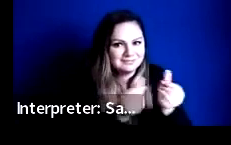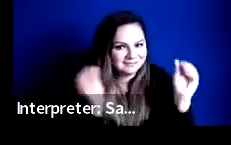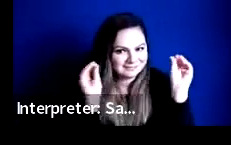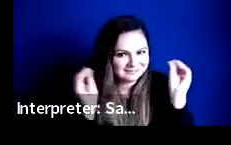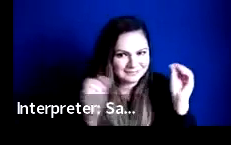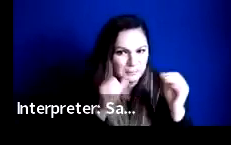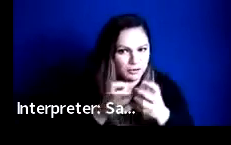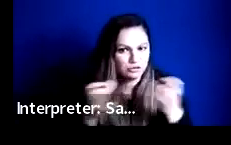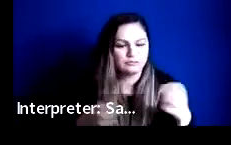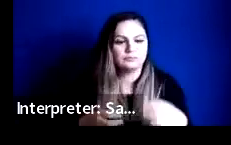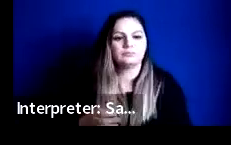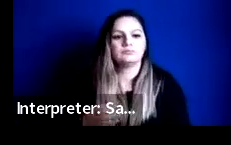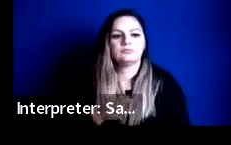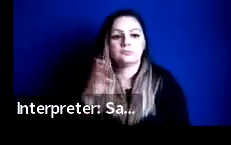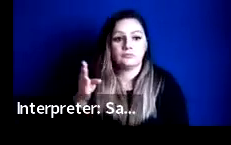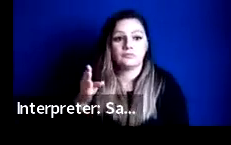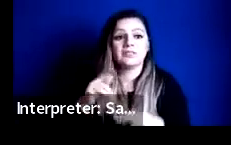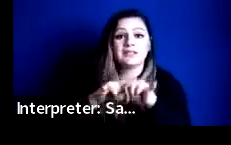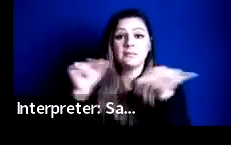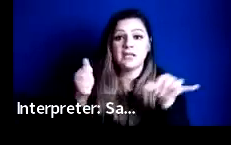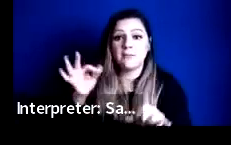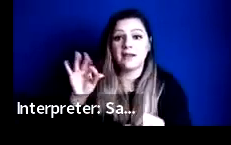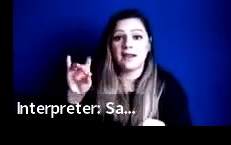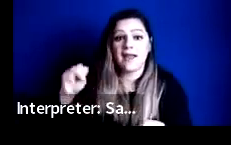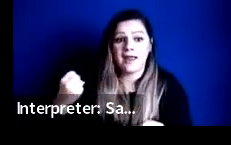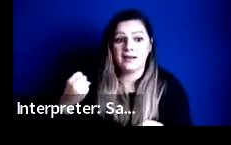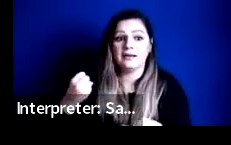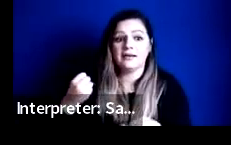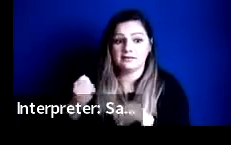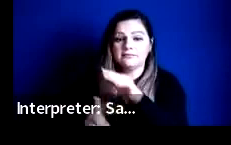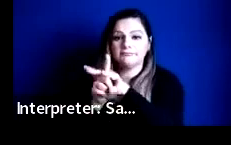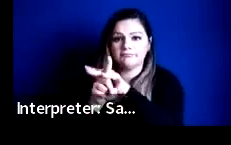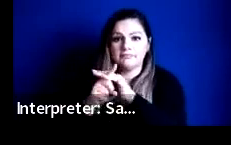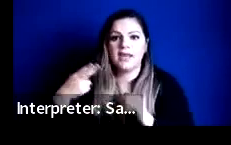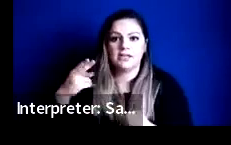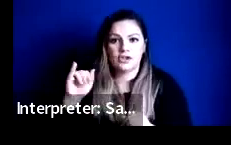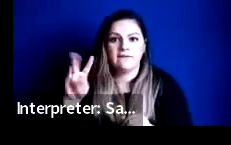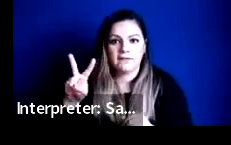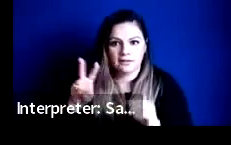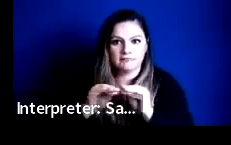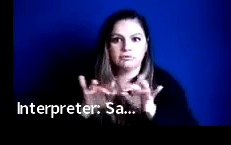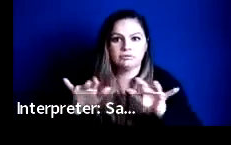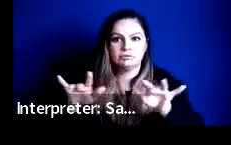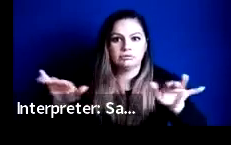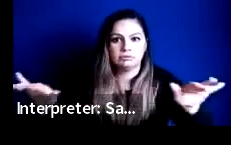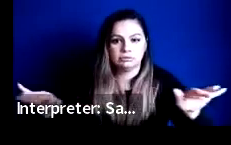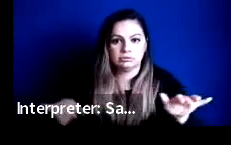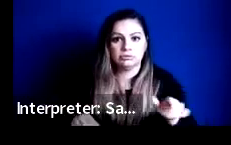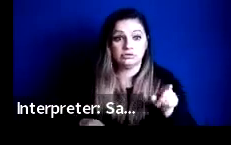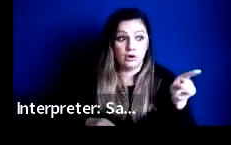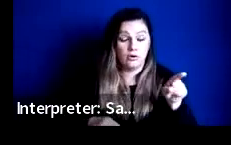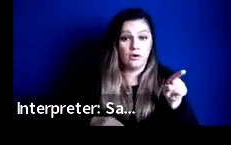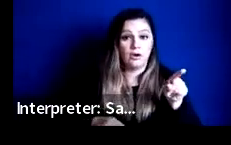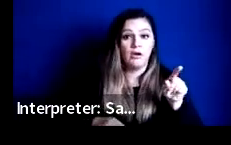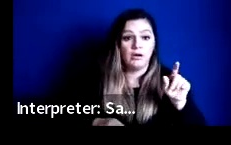epidemic begins. And so now we have these two very stigmatized kind of